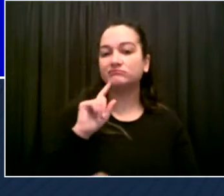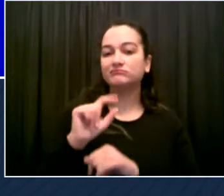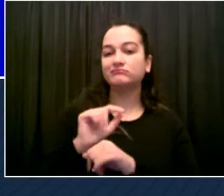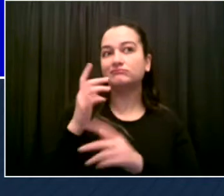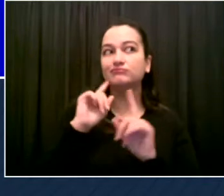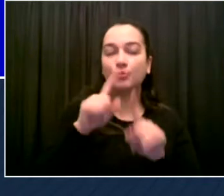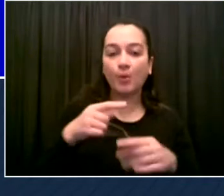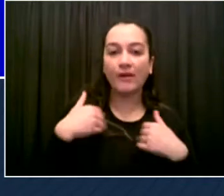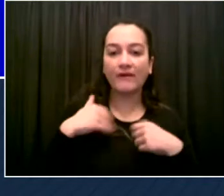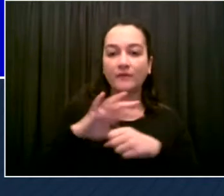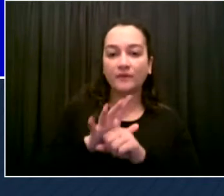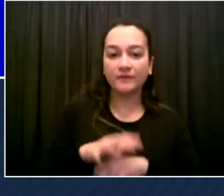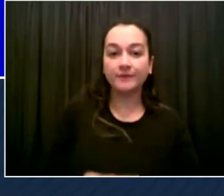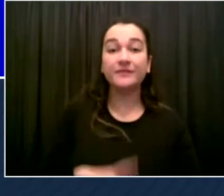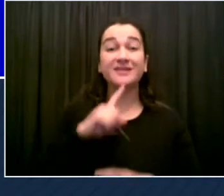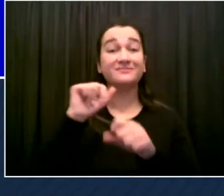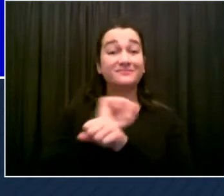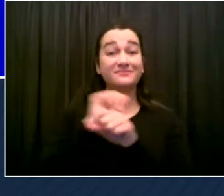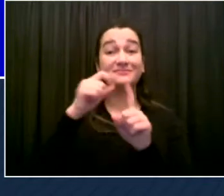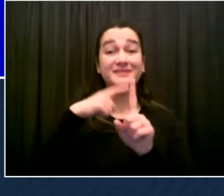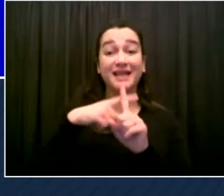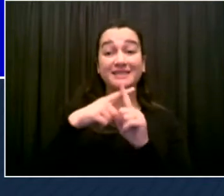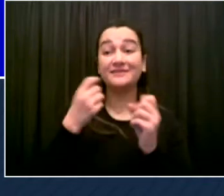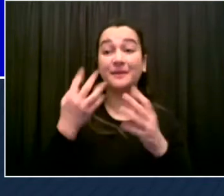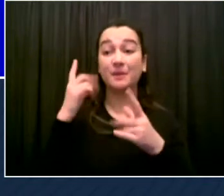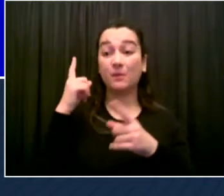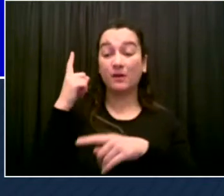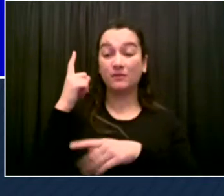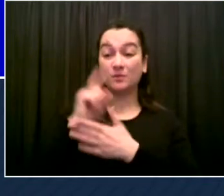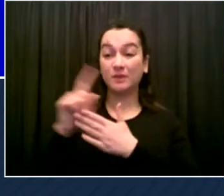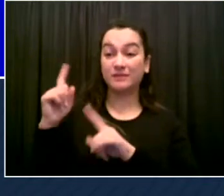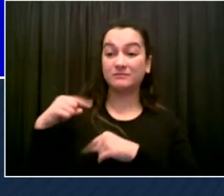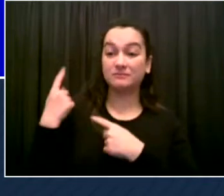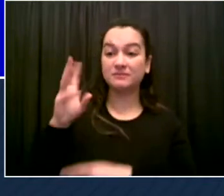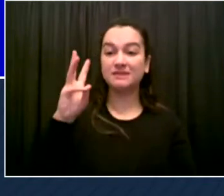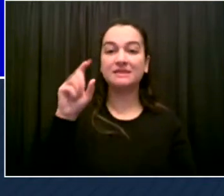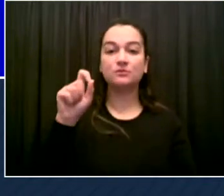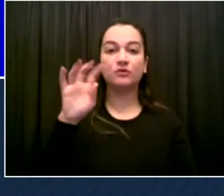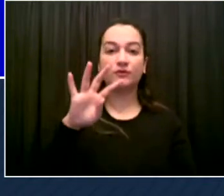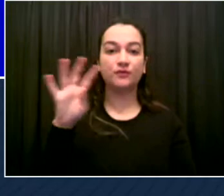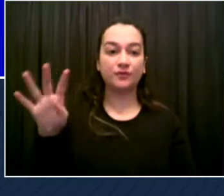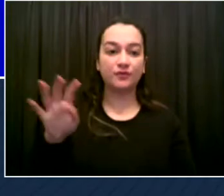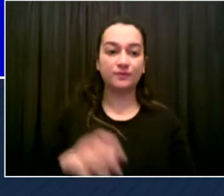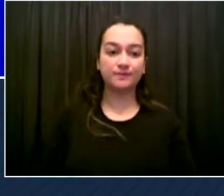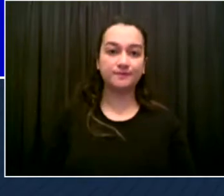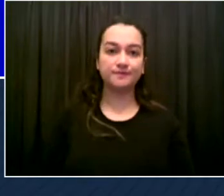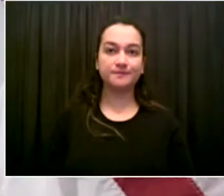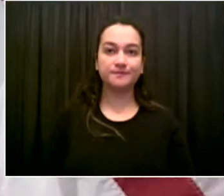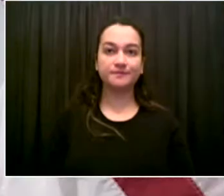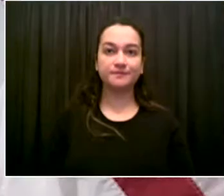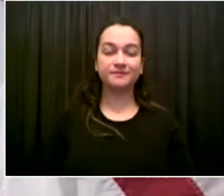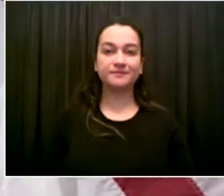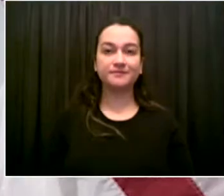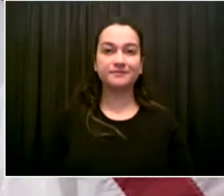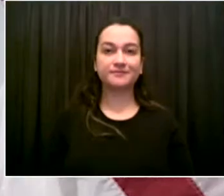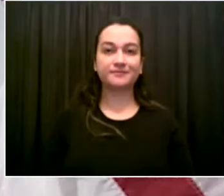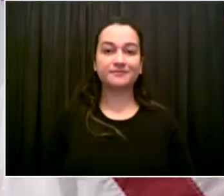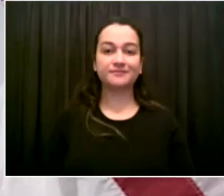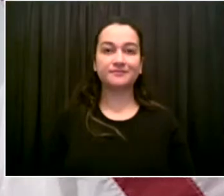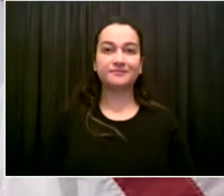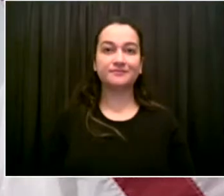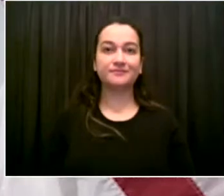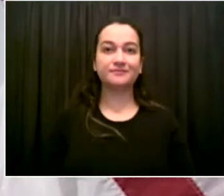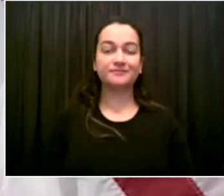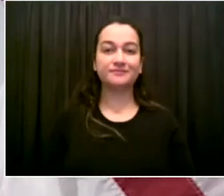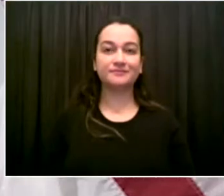testing positive citywide for COVID-19. Today's report, 7-day rolling average, 6.44%. Few words in